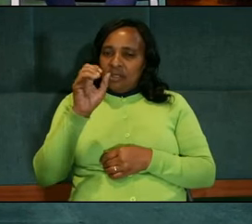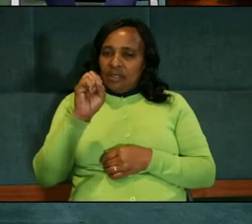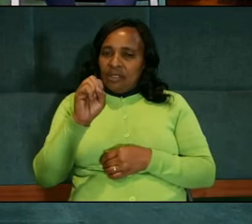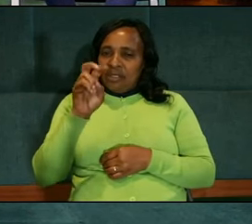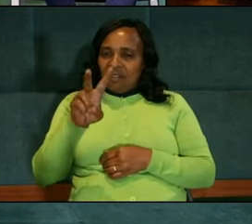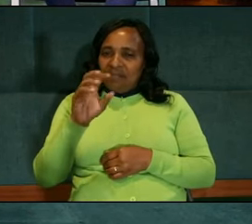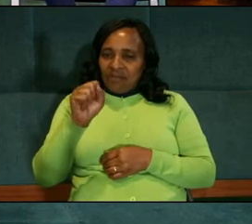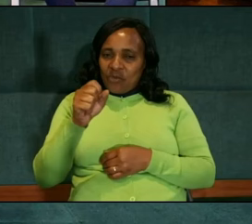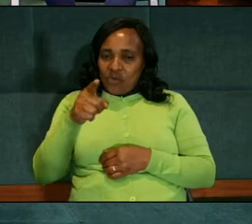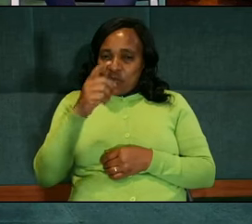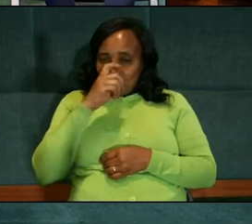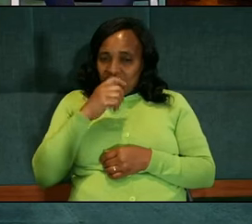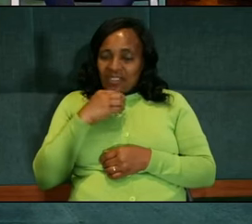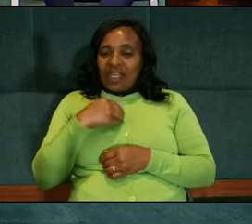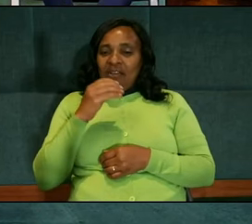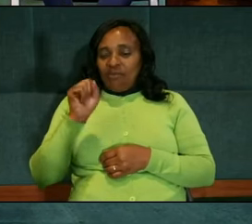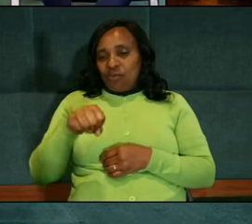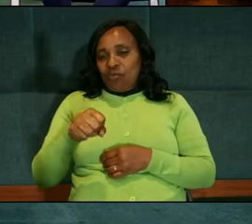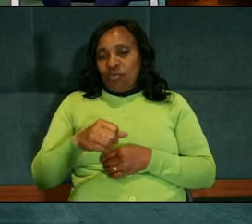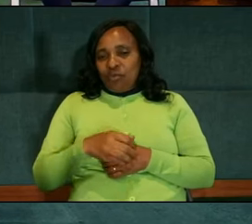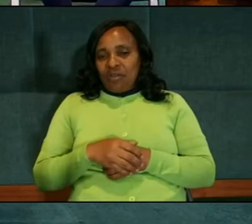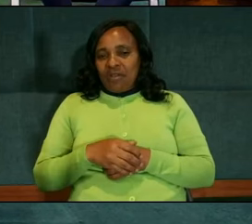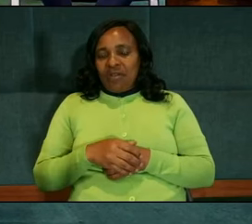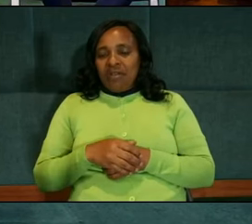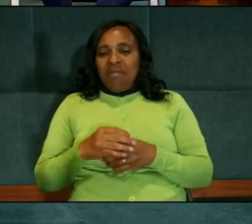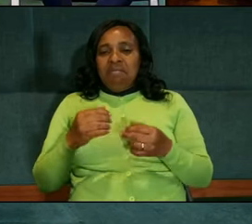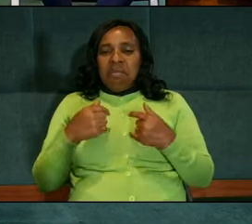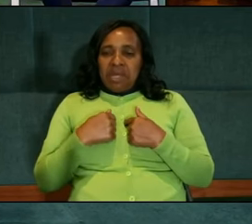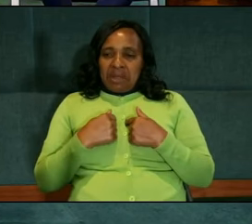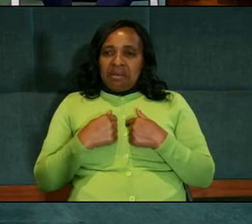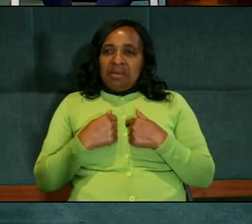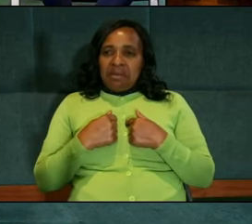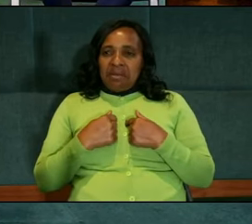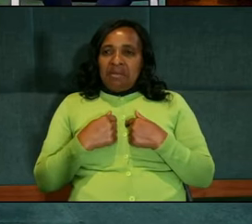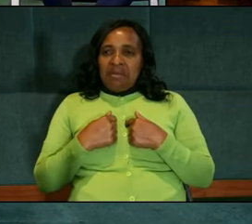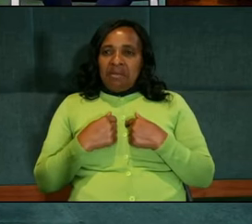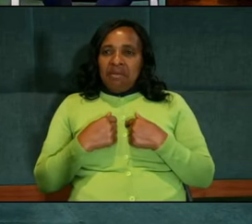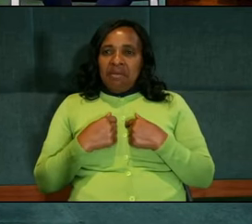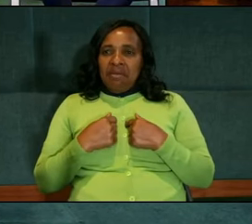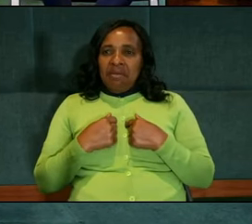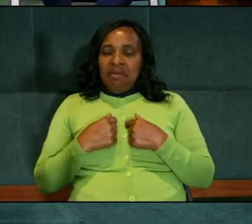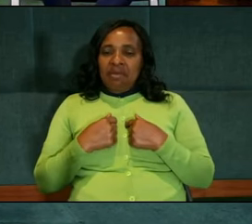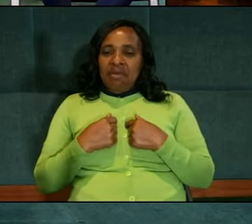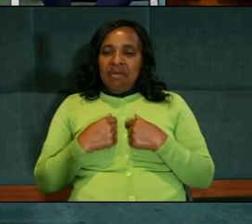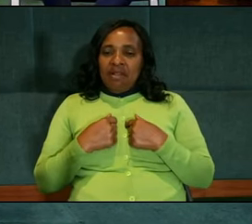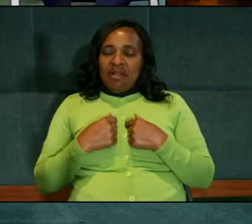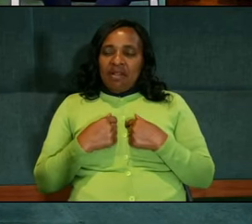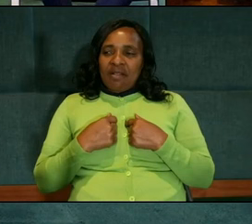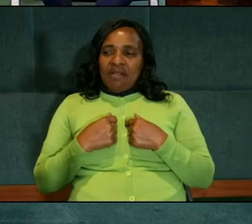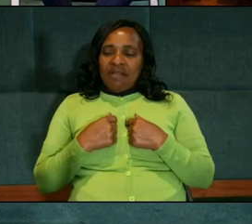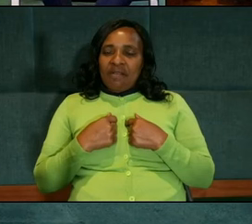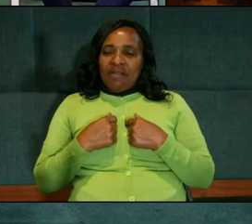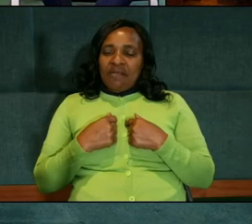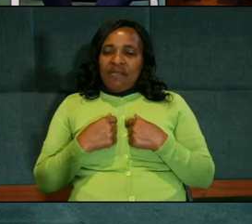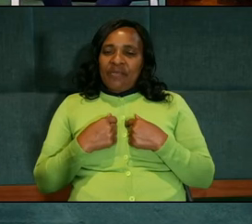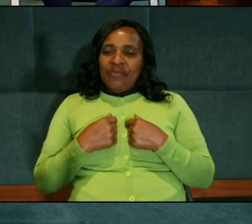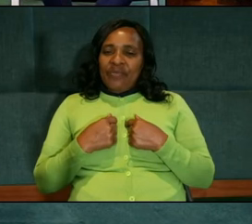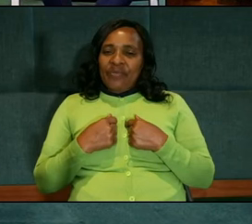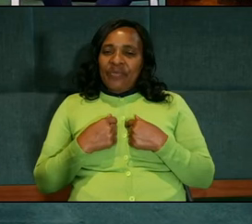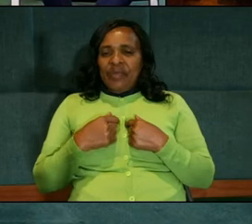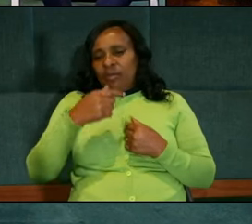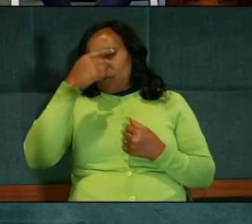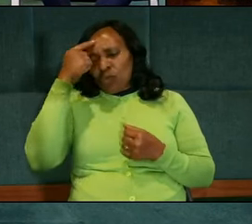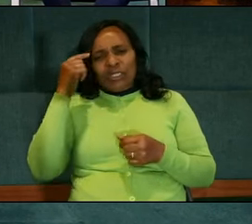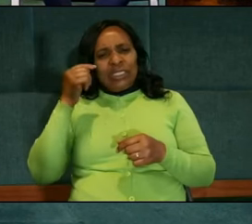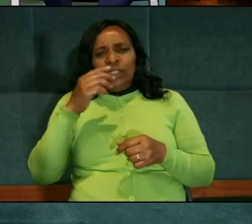been jealous? At some point, I could say yes. Mm-hmm. But it was when I was